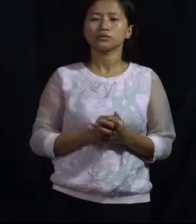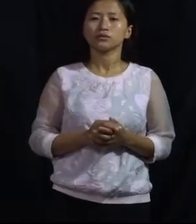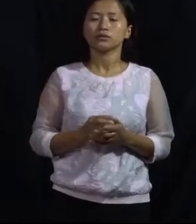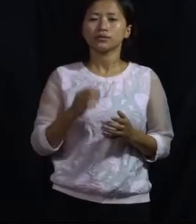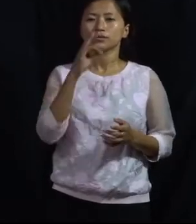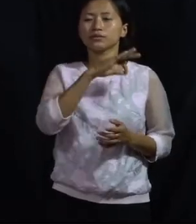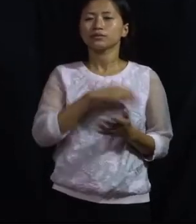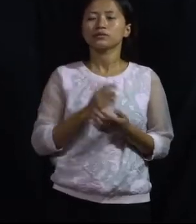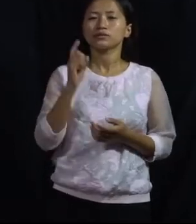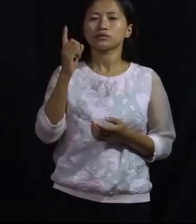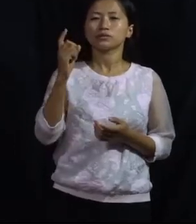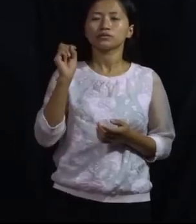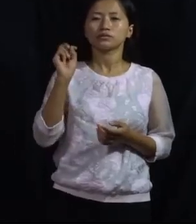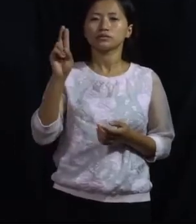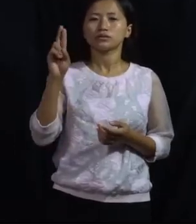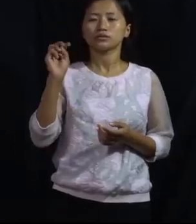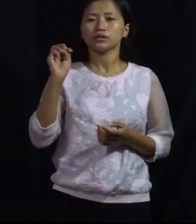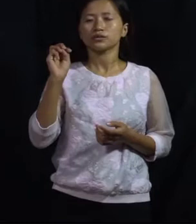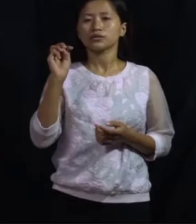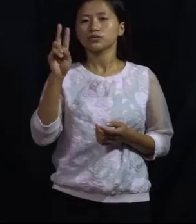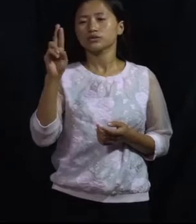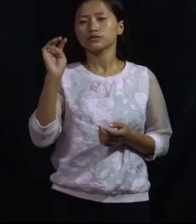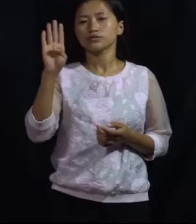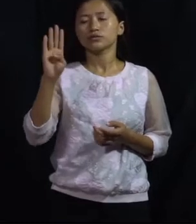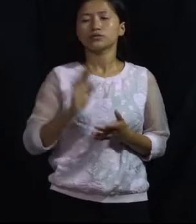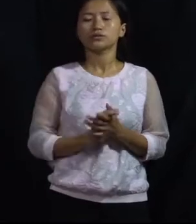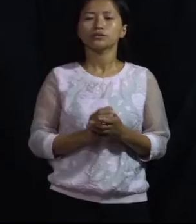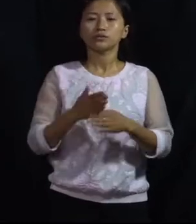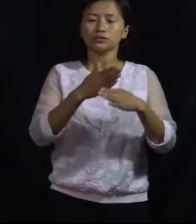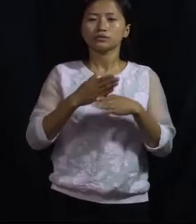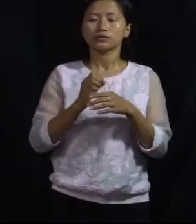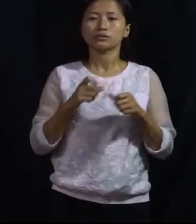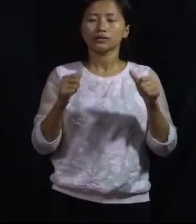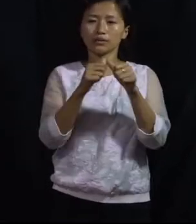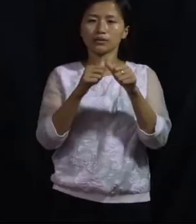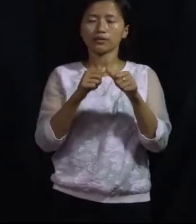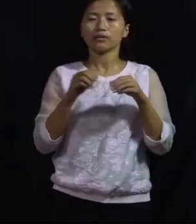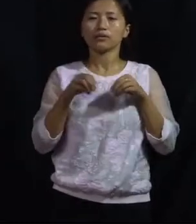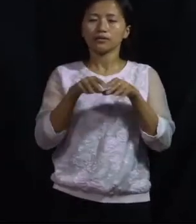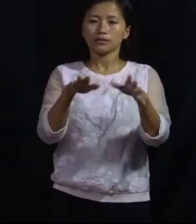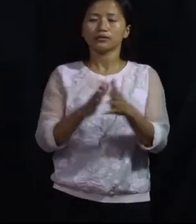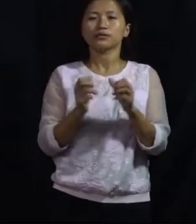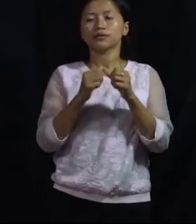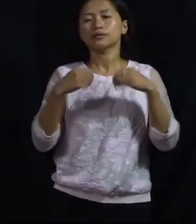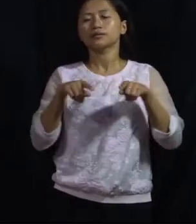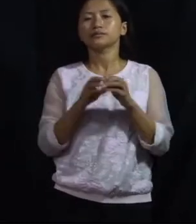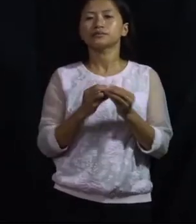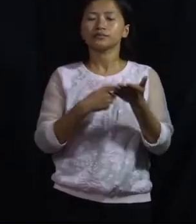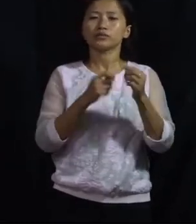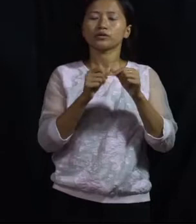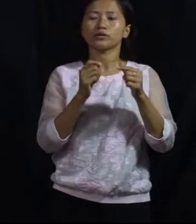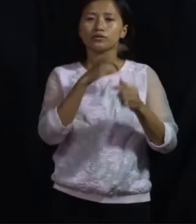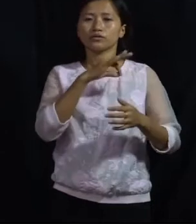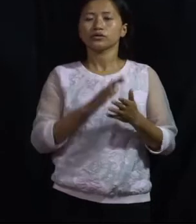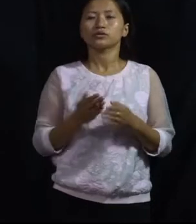of 1,224, which is distributed between A and B in their profit sharing ratio, old profit sharing